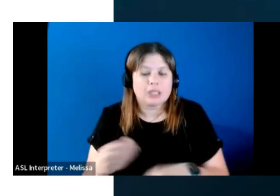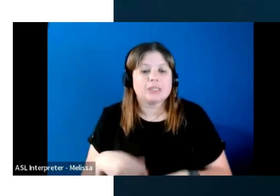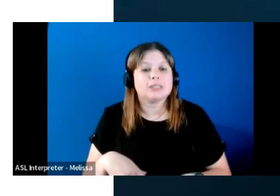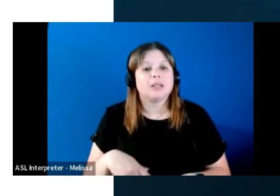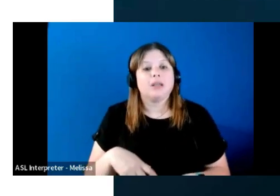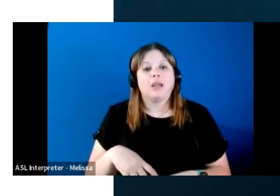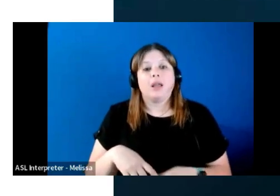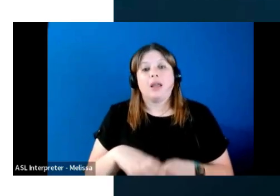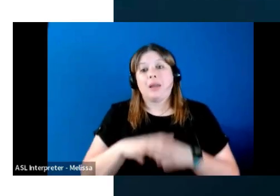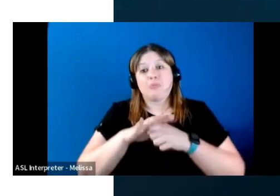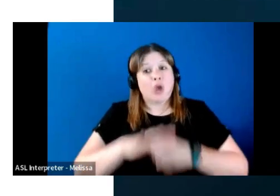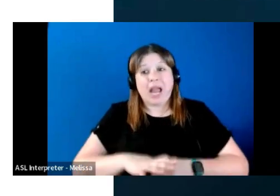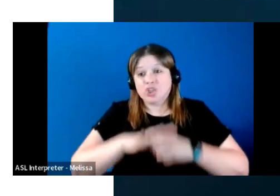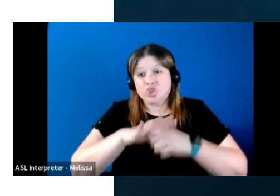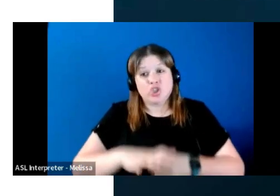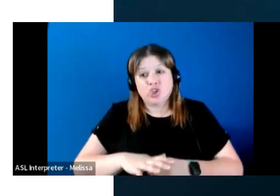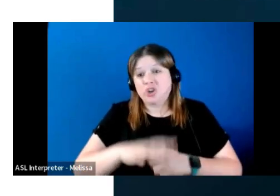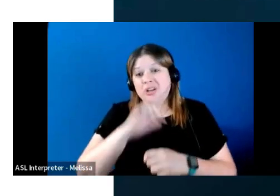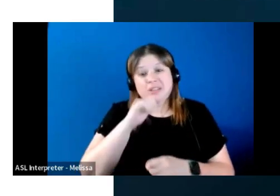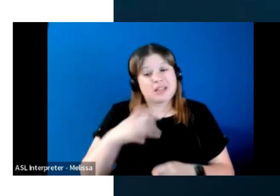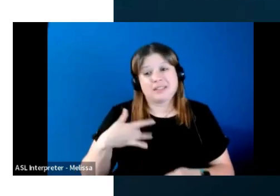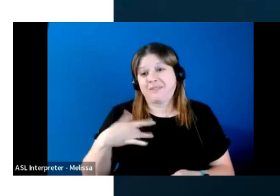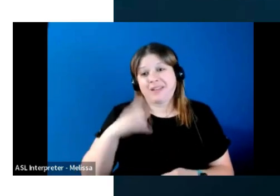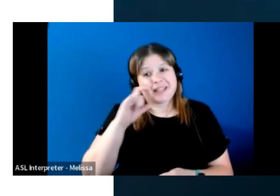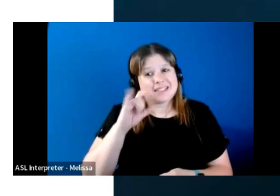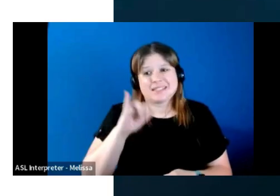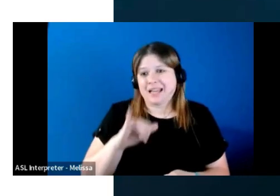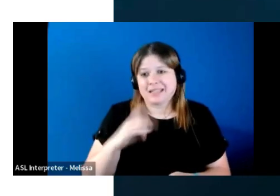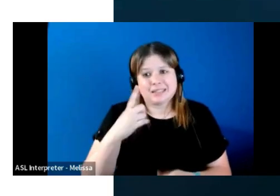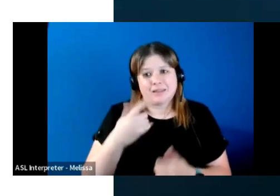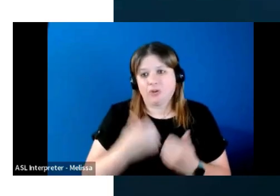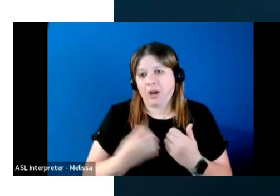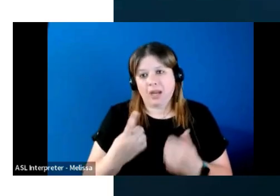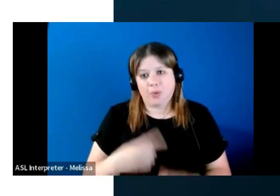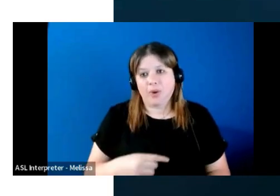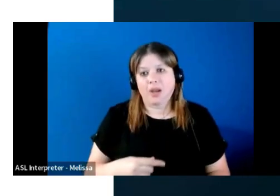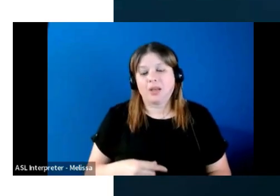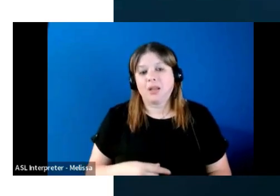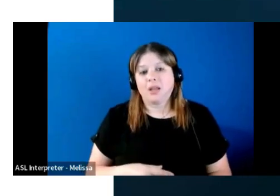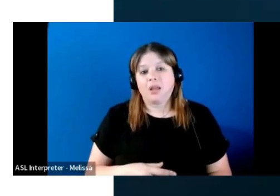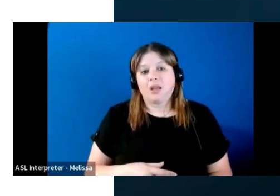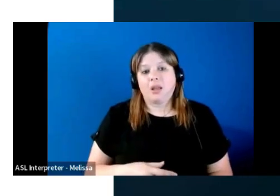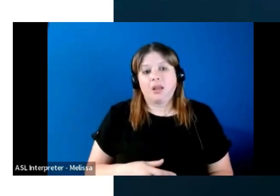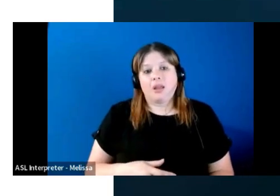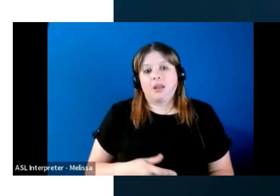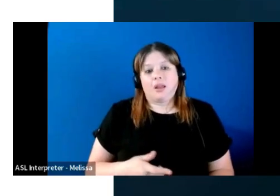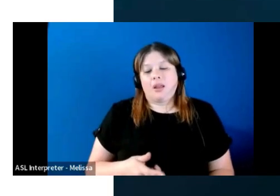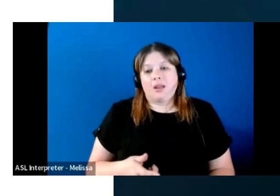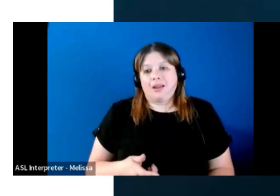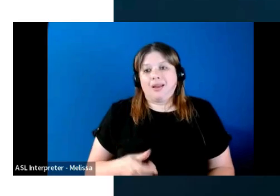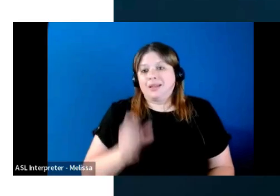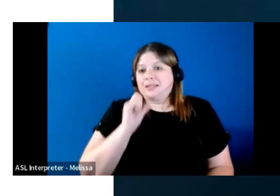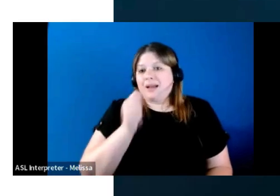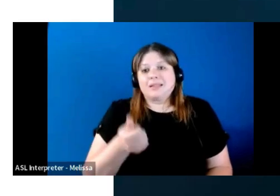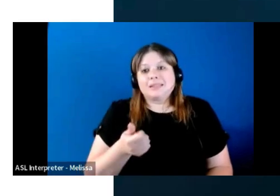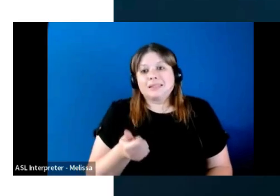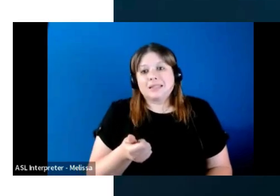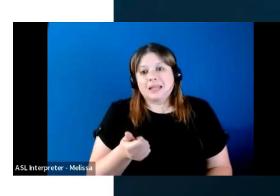Pressure doesn't feel very sexy for anybody. It doesn't give one a place